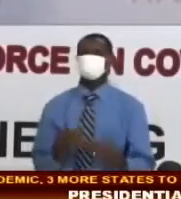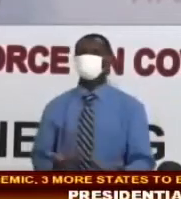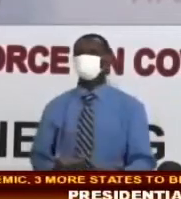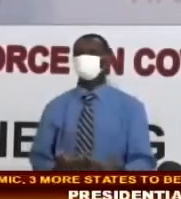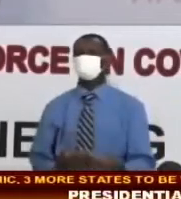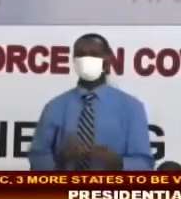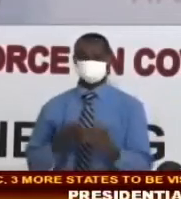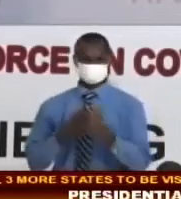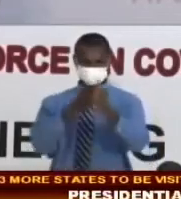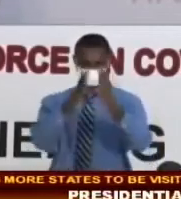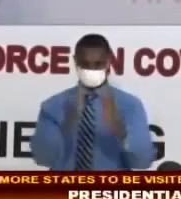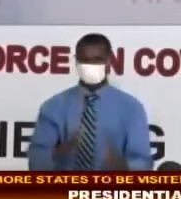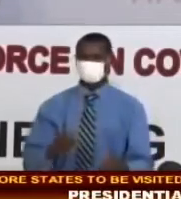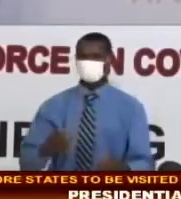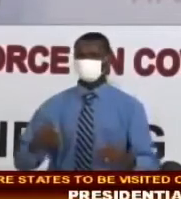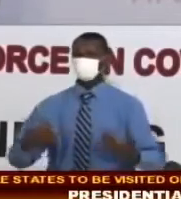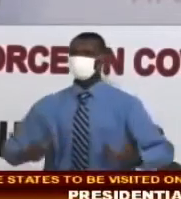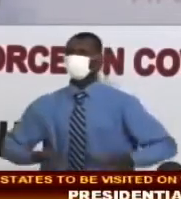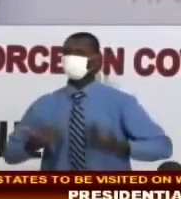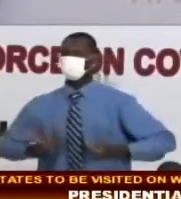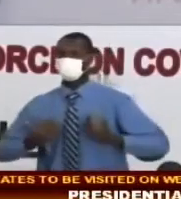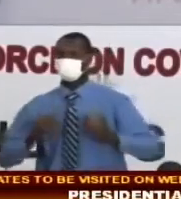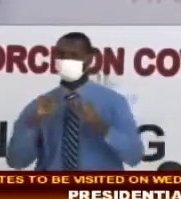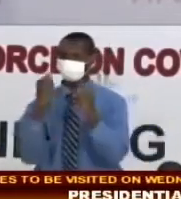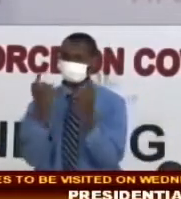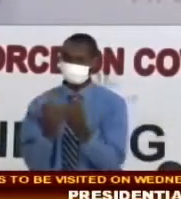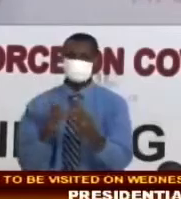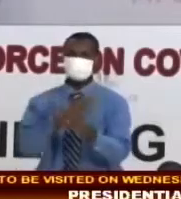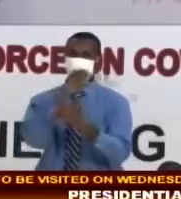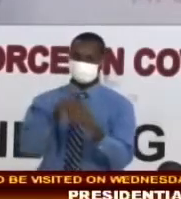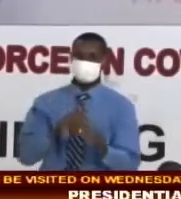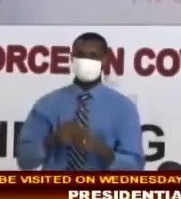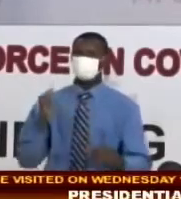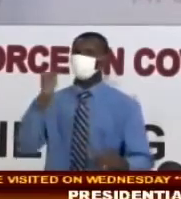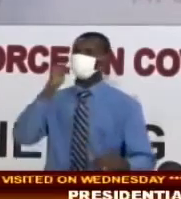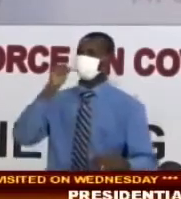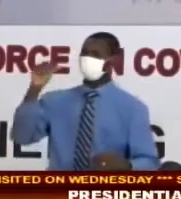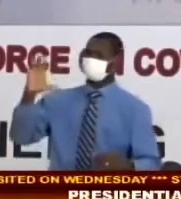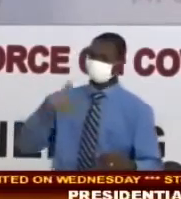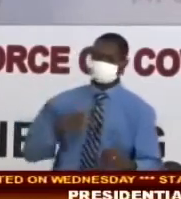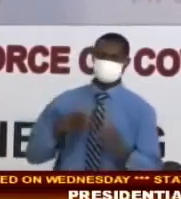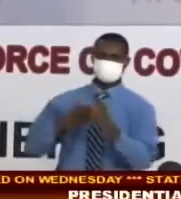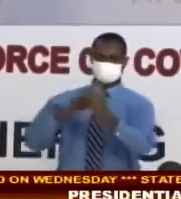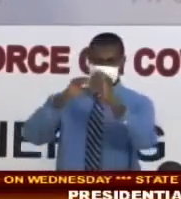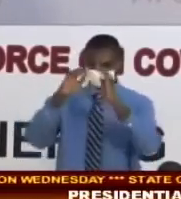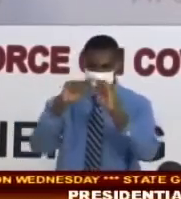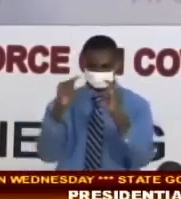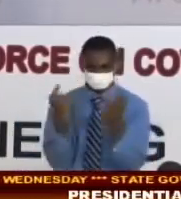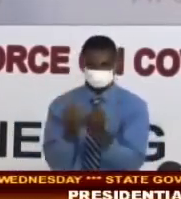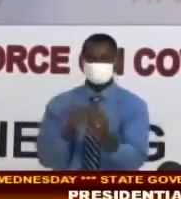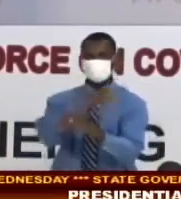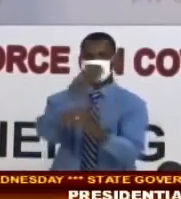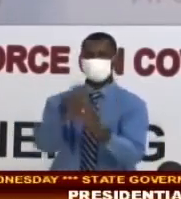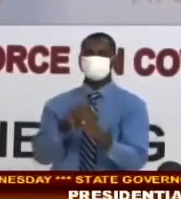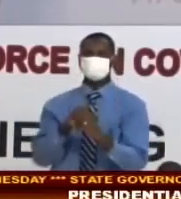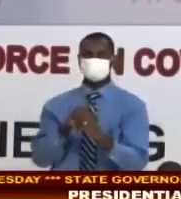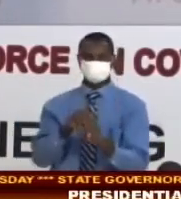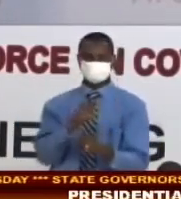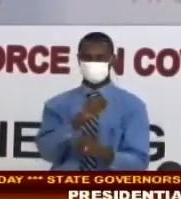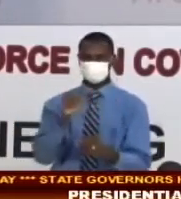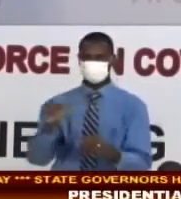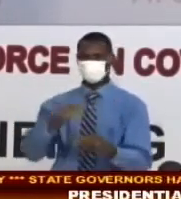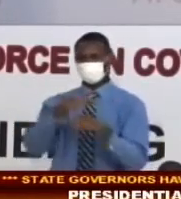their leaders, the youth, the women leaders in that particular community. They are the ones